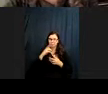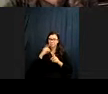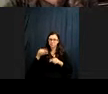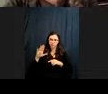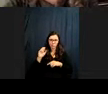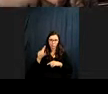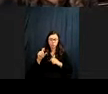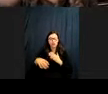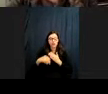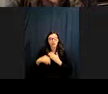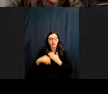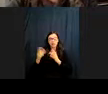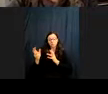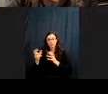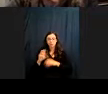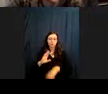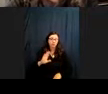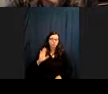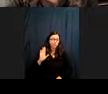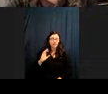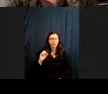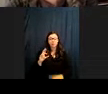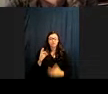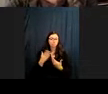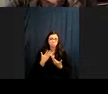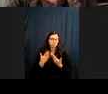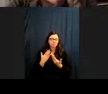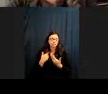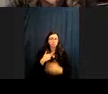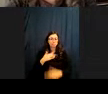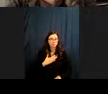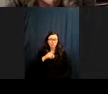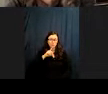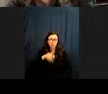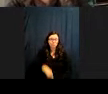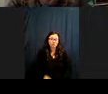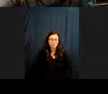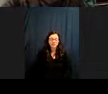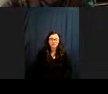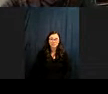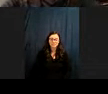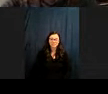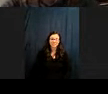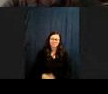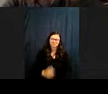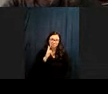them in the chat or you can raise your hand and we can see that you will have a